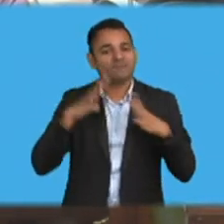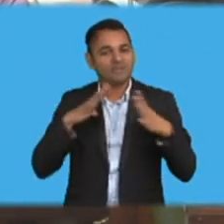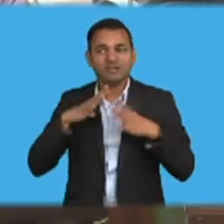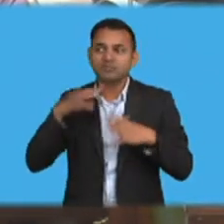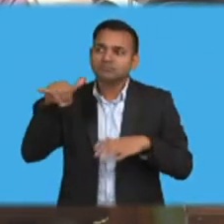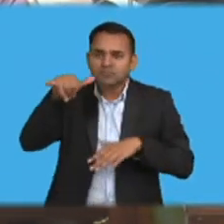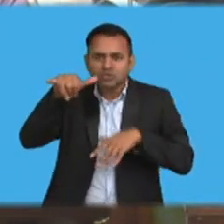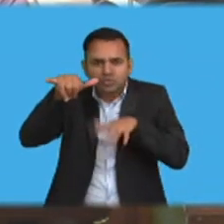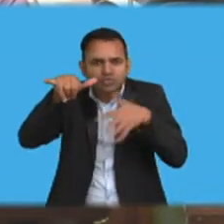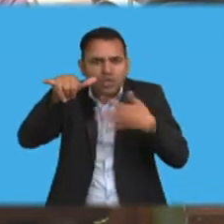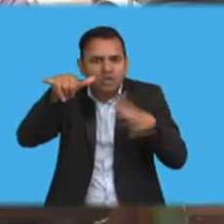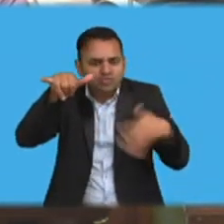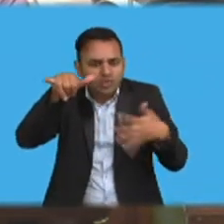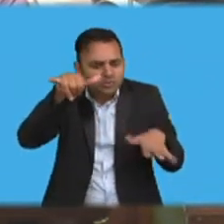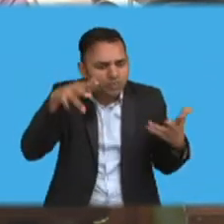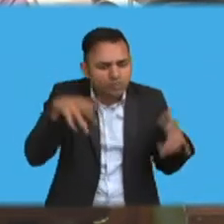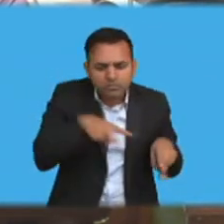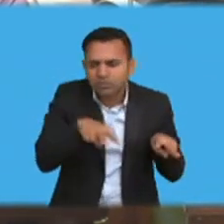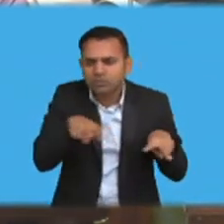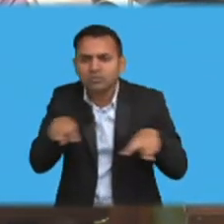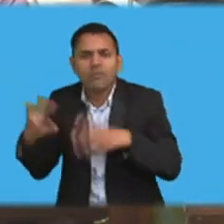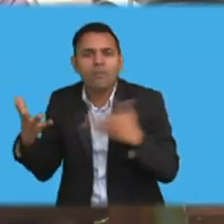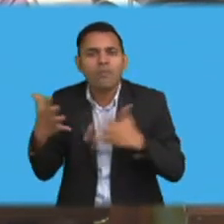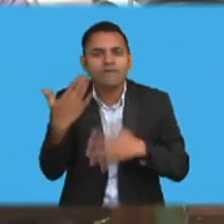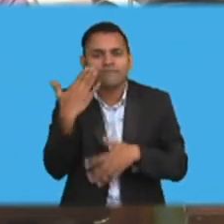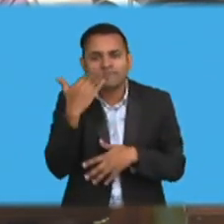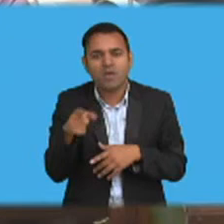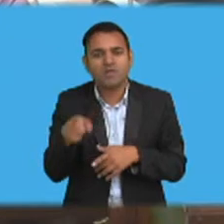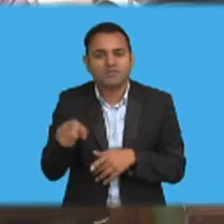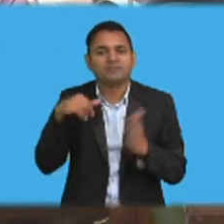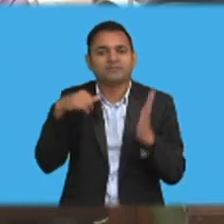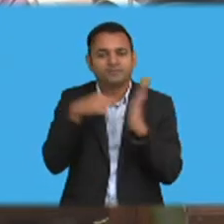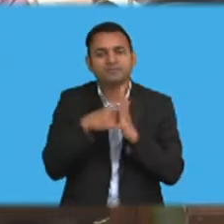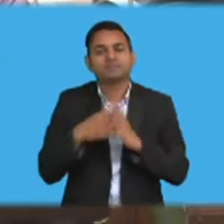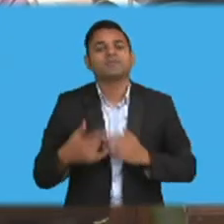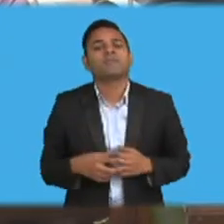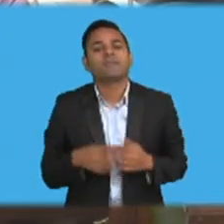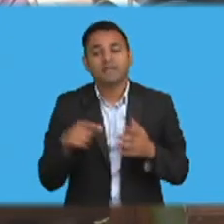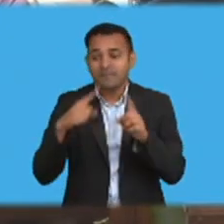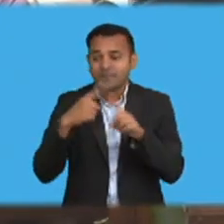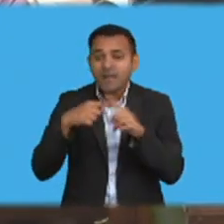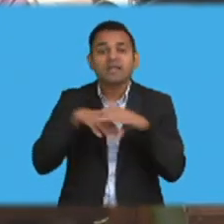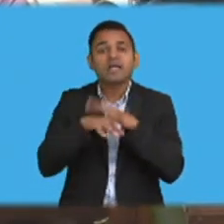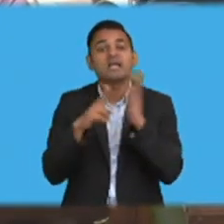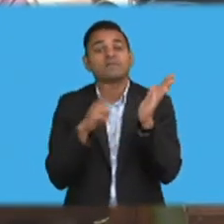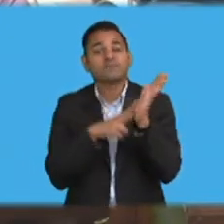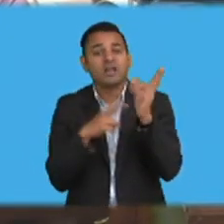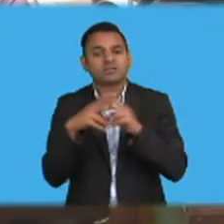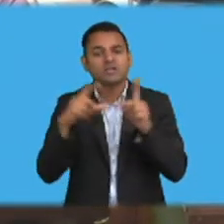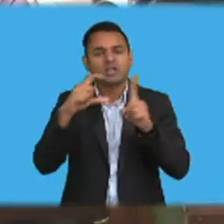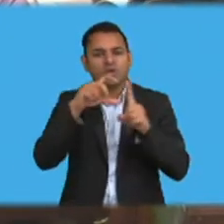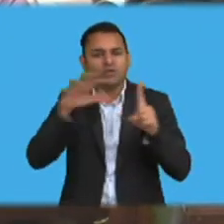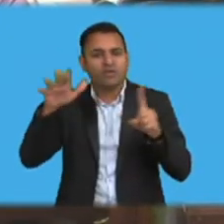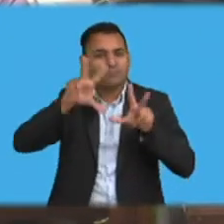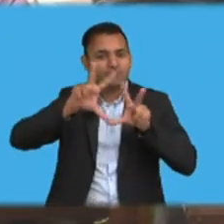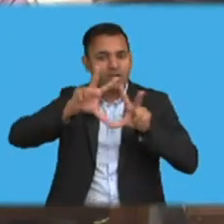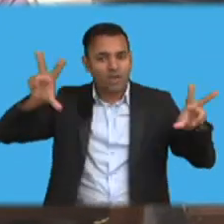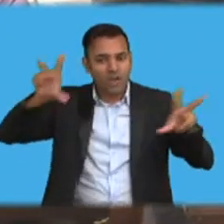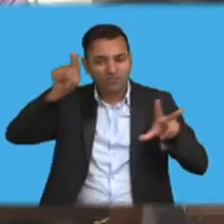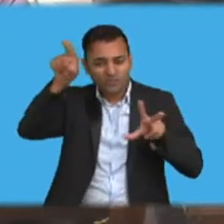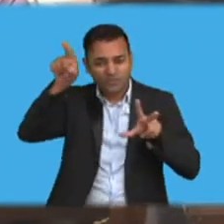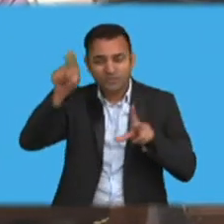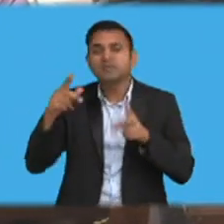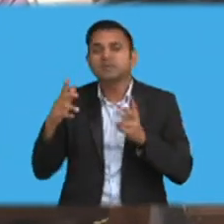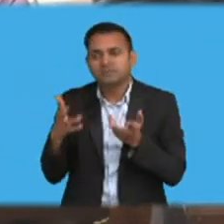the north and the villages of Ndonguru for their efforts in locating the wreckage and retrieving the remains of the